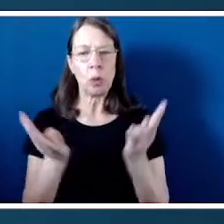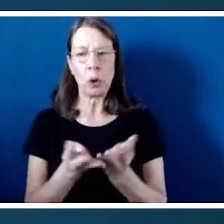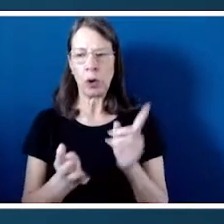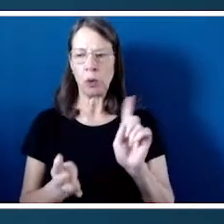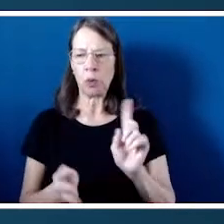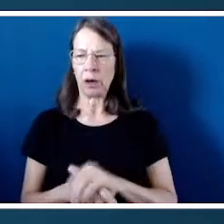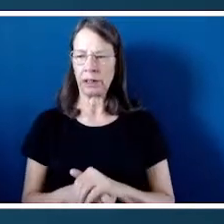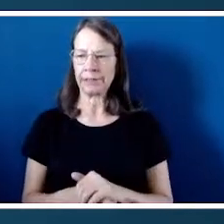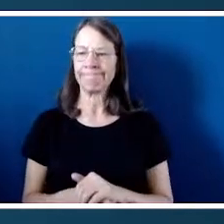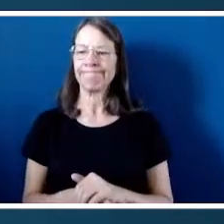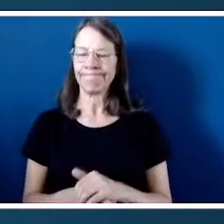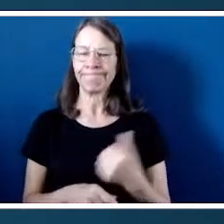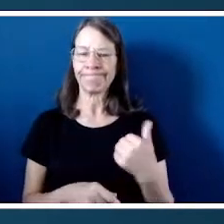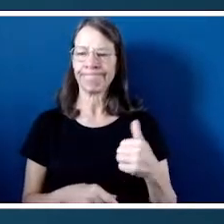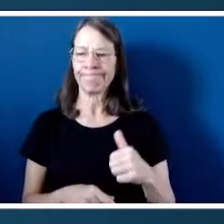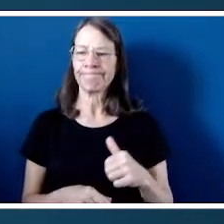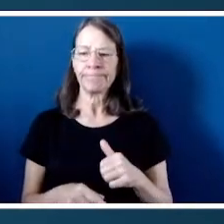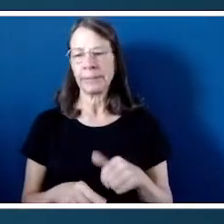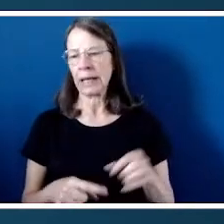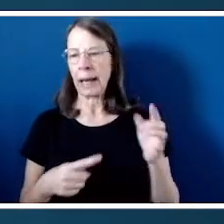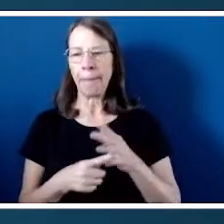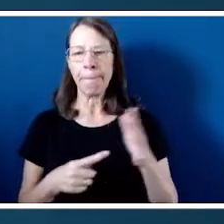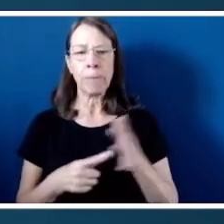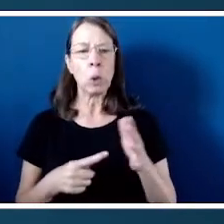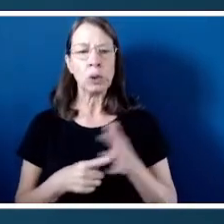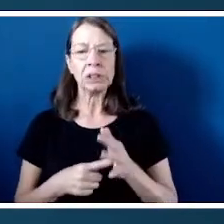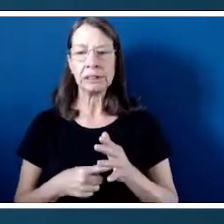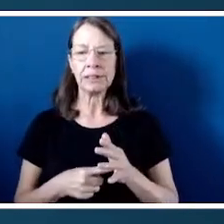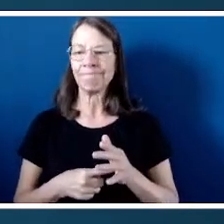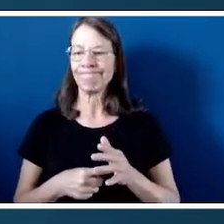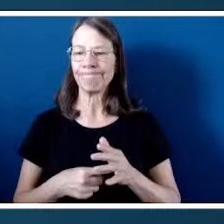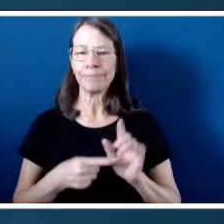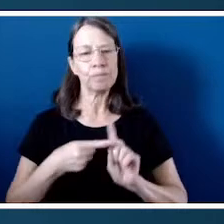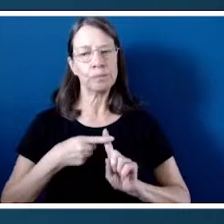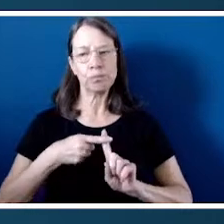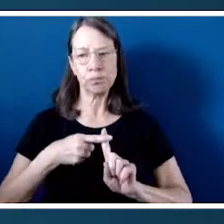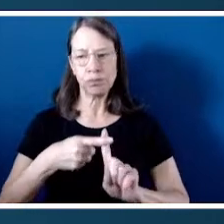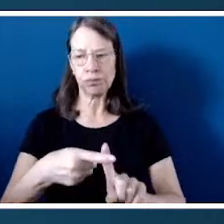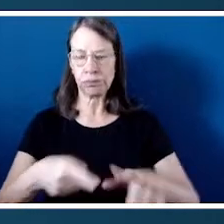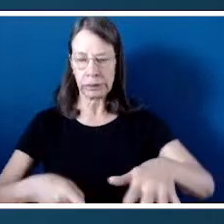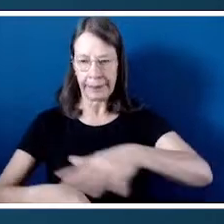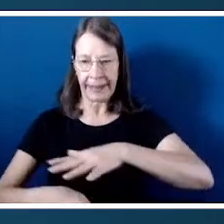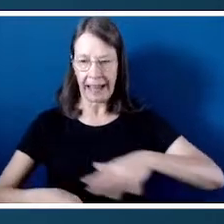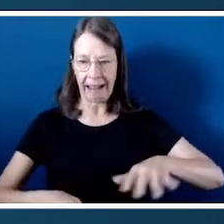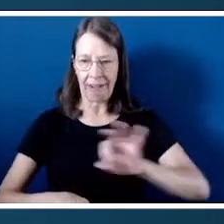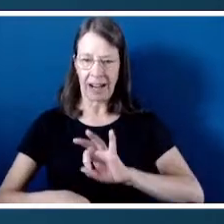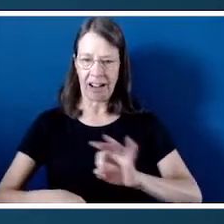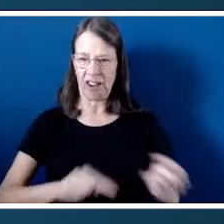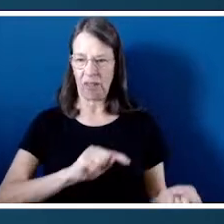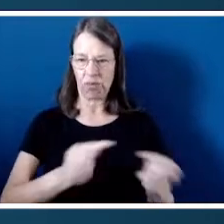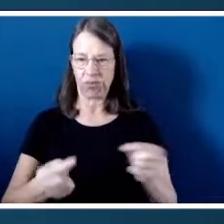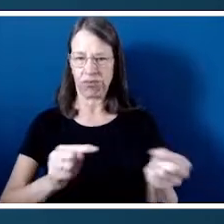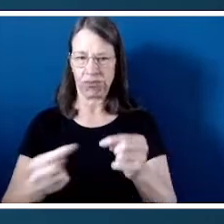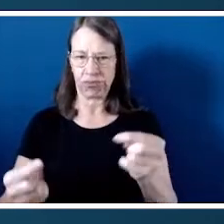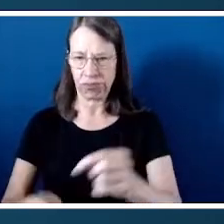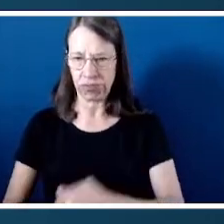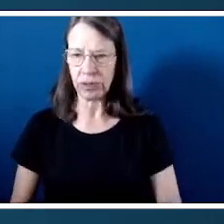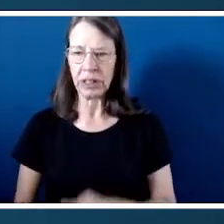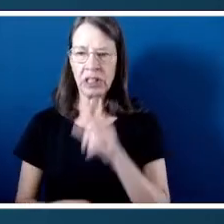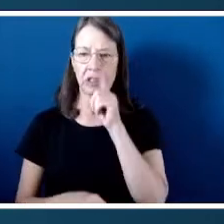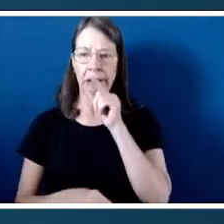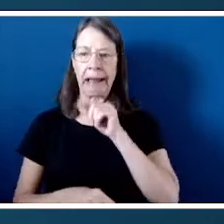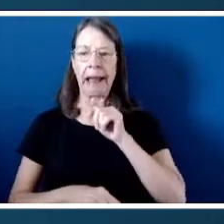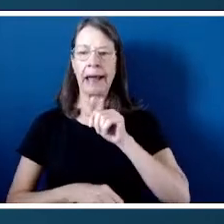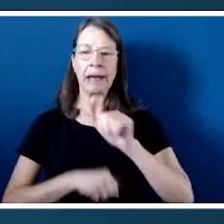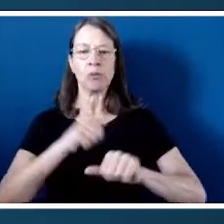is the bedrock of our development, of our progress. And let me underscore the connection between stability and